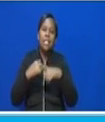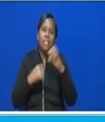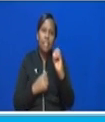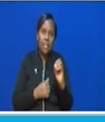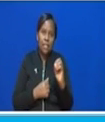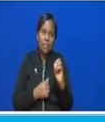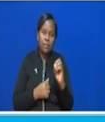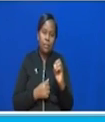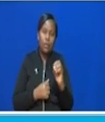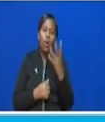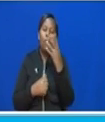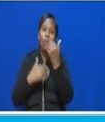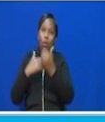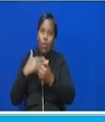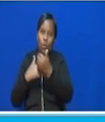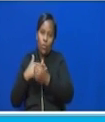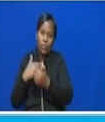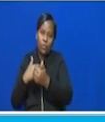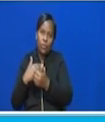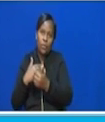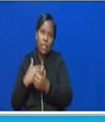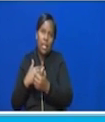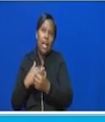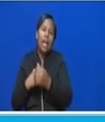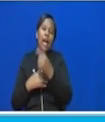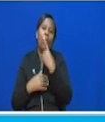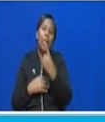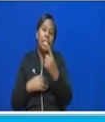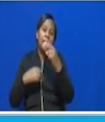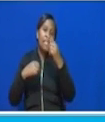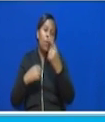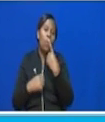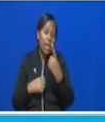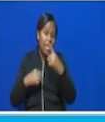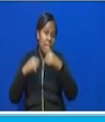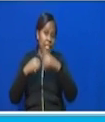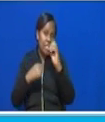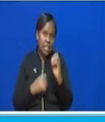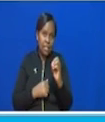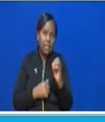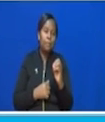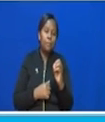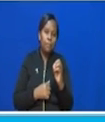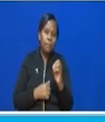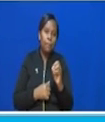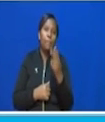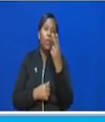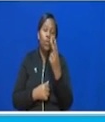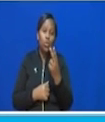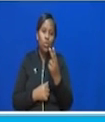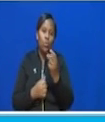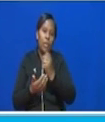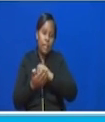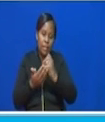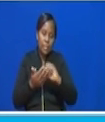shillings, 4 loaves of bread for 160 shillings,